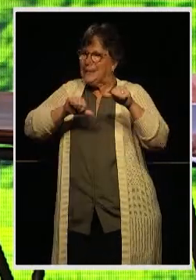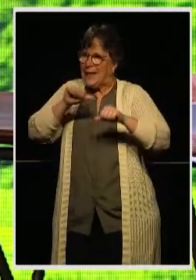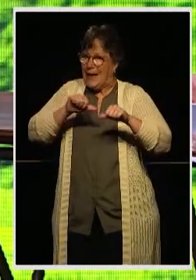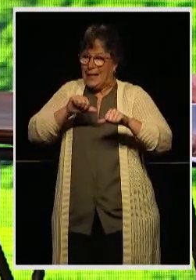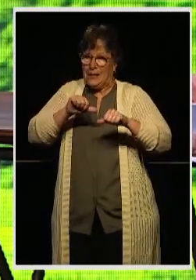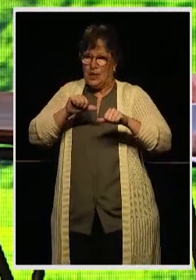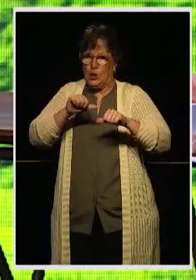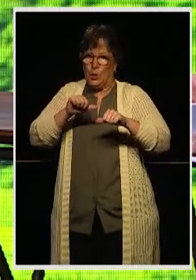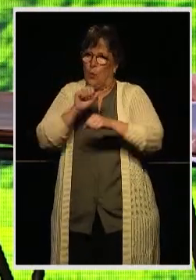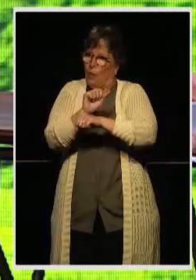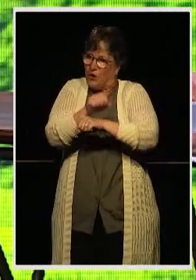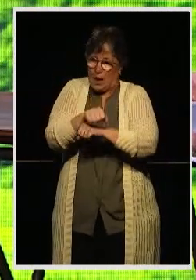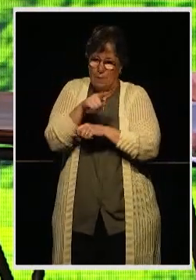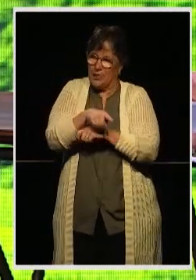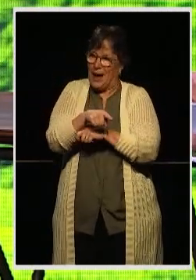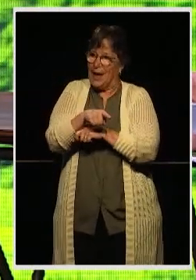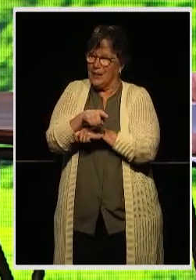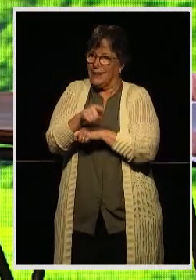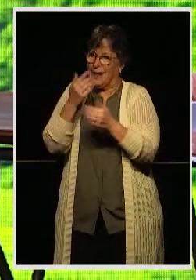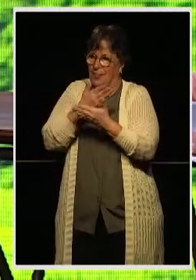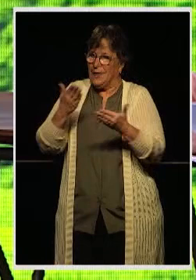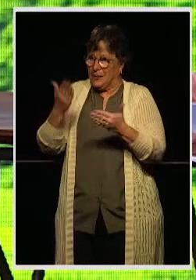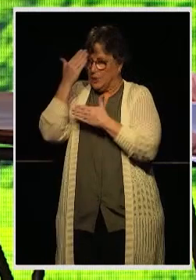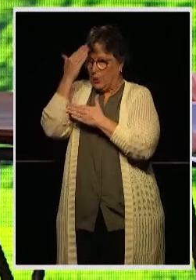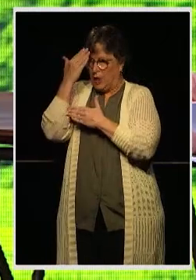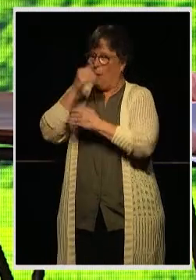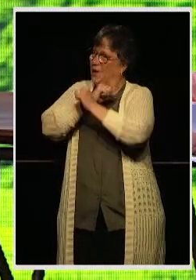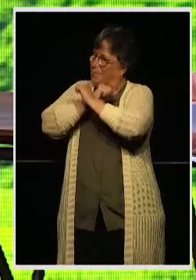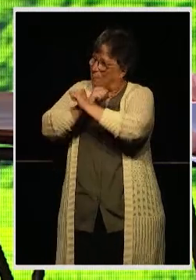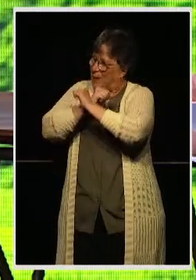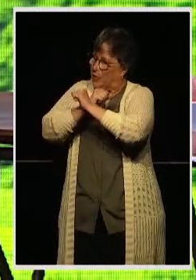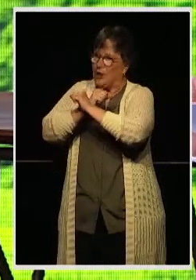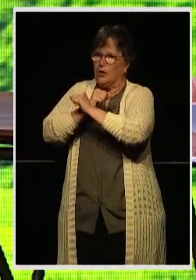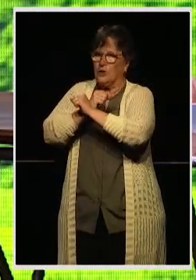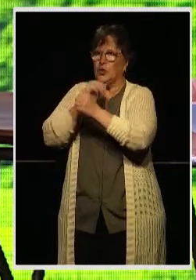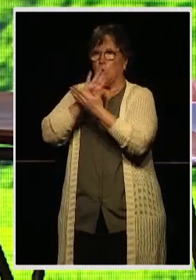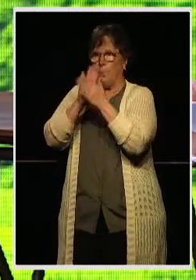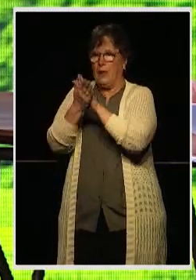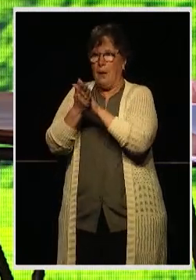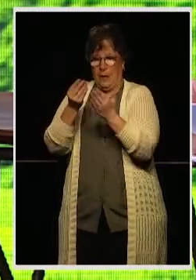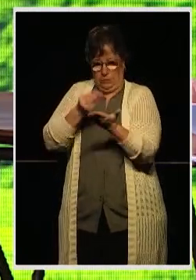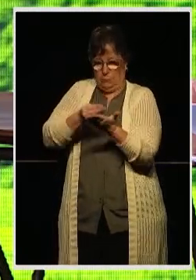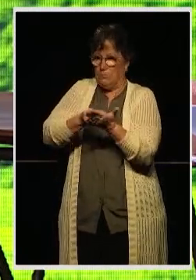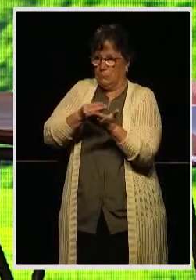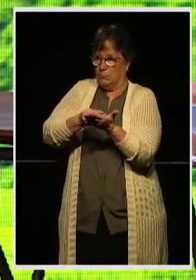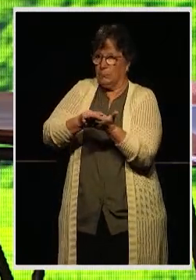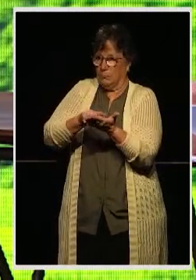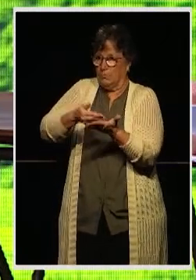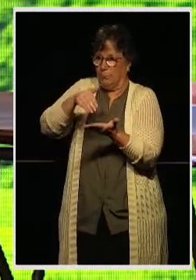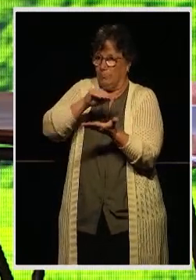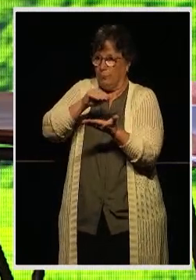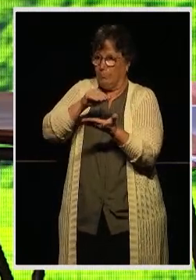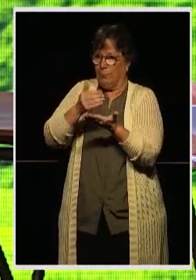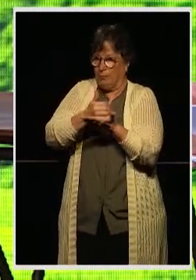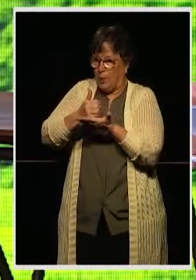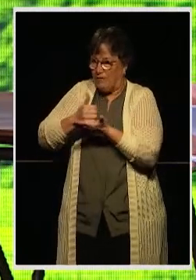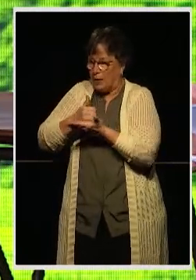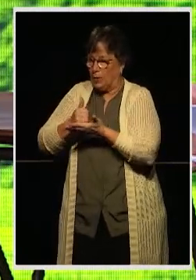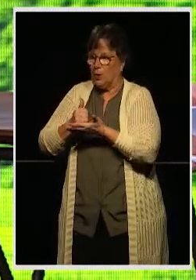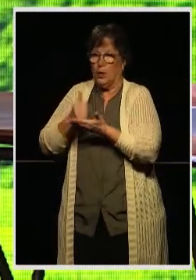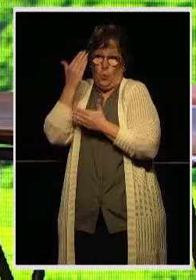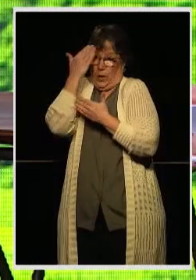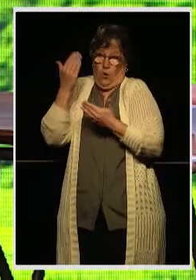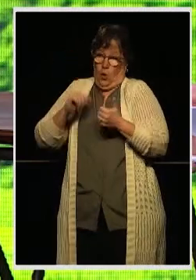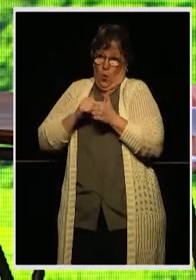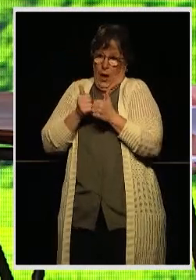now recognize are significant barriers to becoming profitable. And we're super excited to do that. Again, we don't know how it will ultimately work,